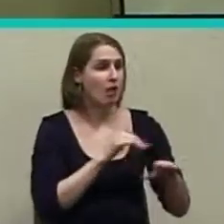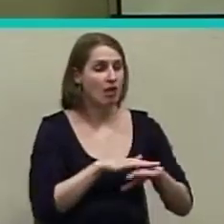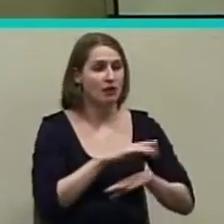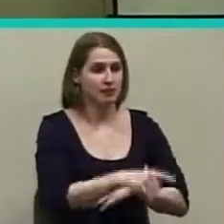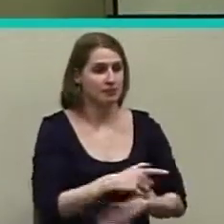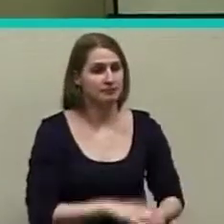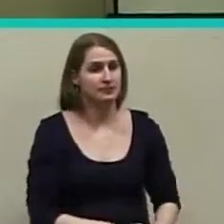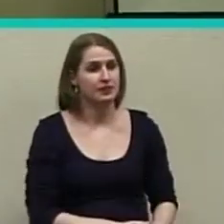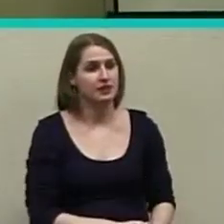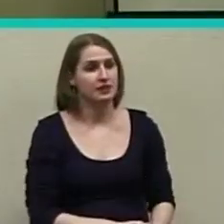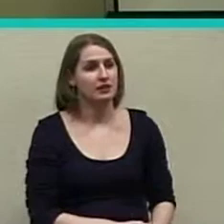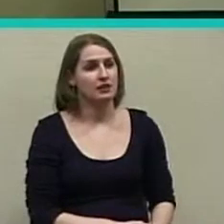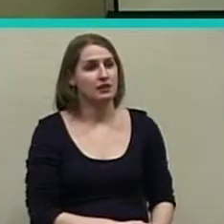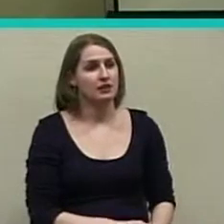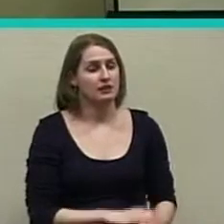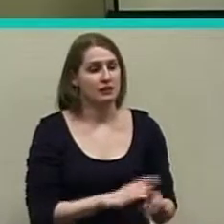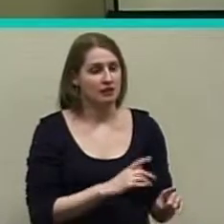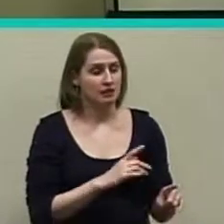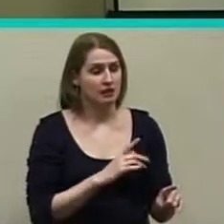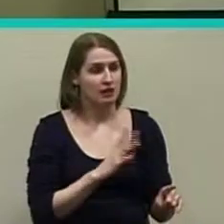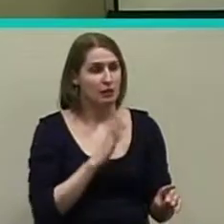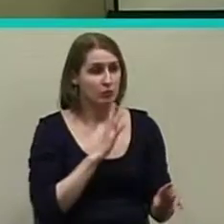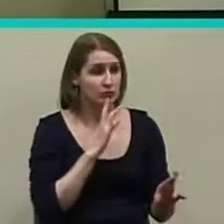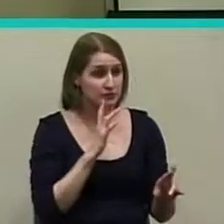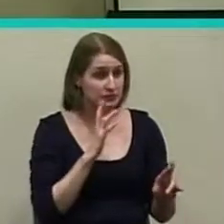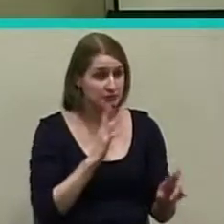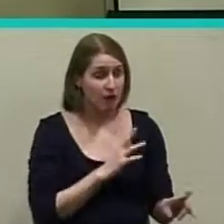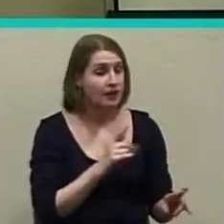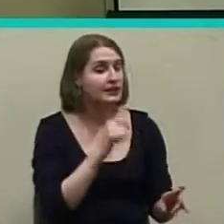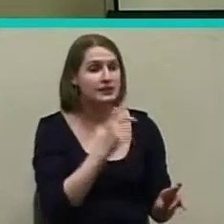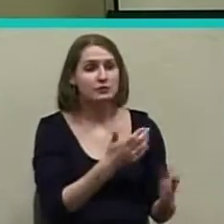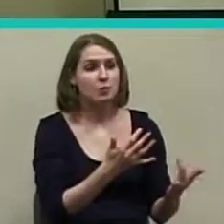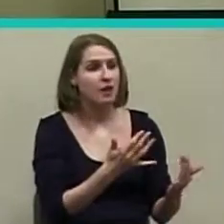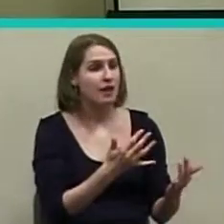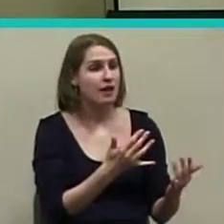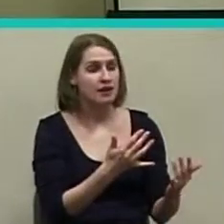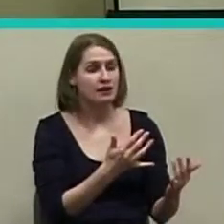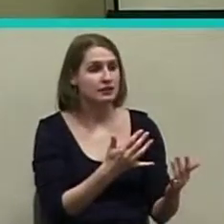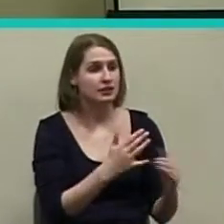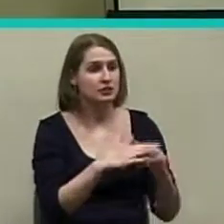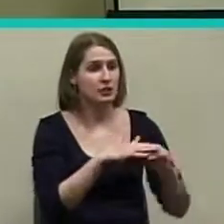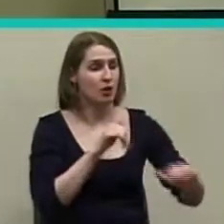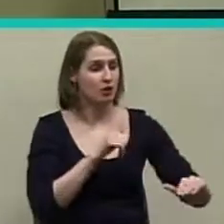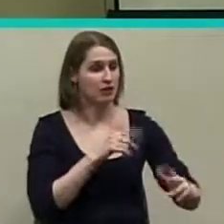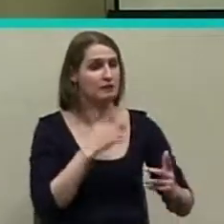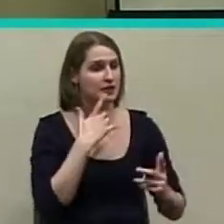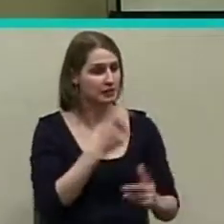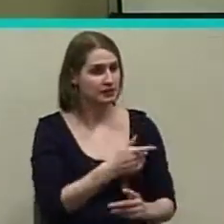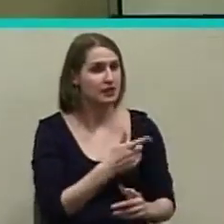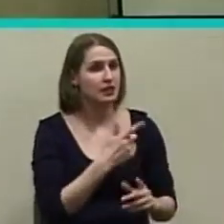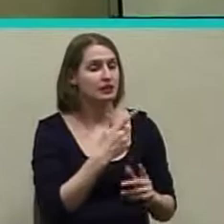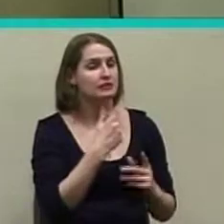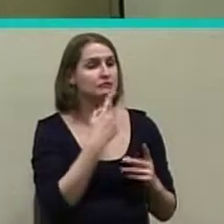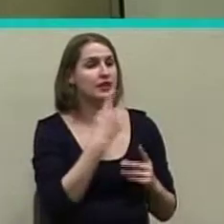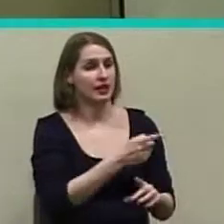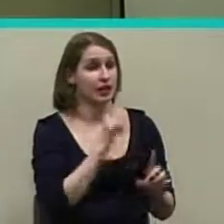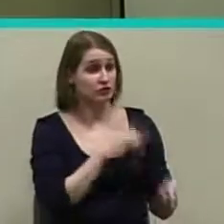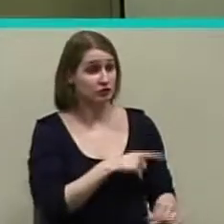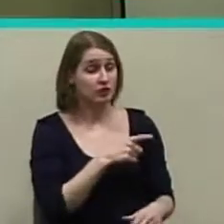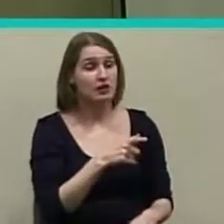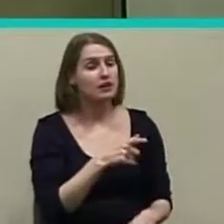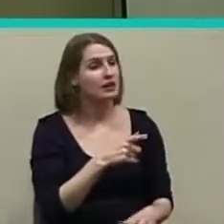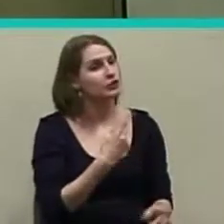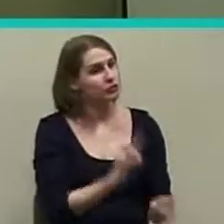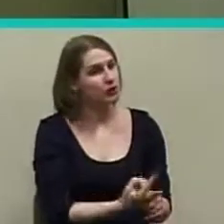Opportunity to respond, the kid volunteers. He doesn't wait to be called on, he calls out the answer. He's correct, the teacher does